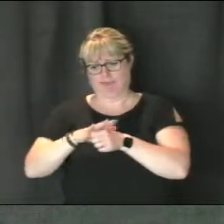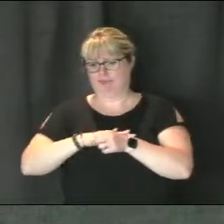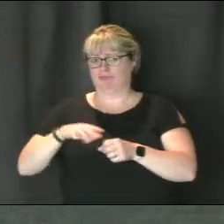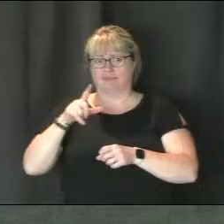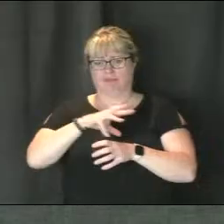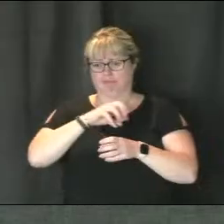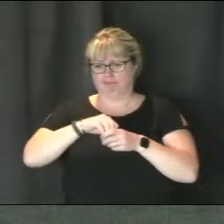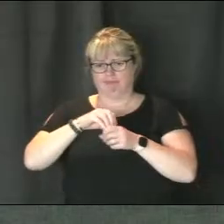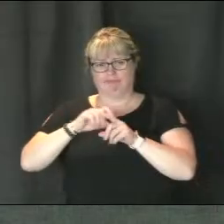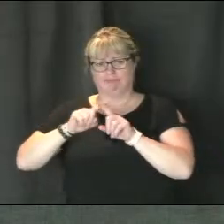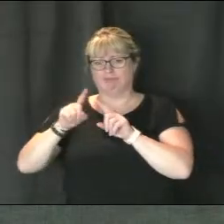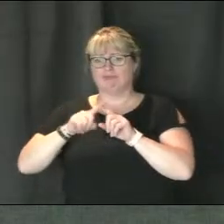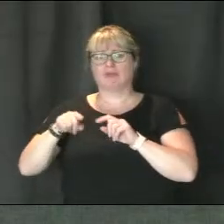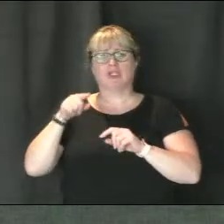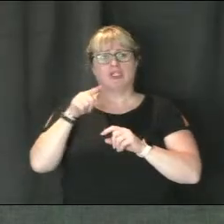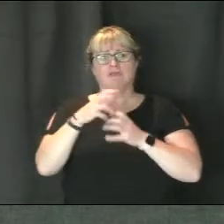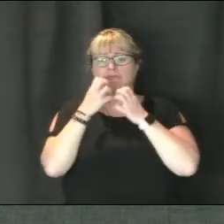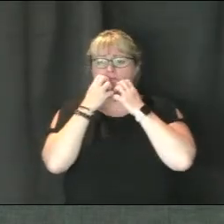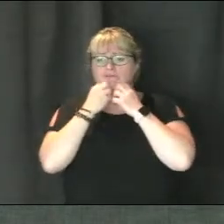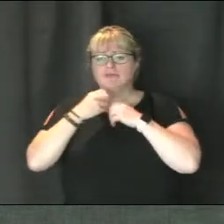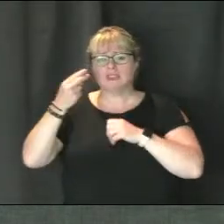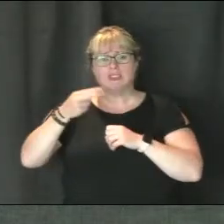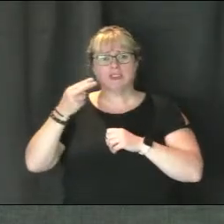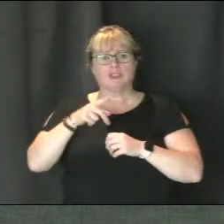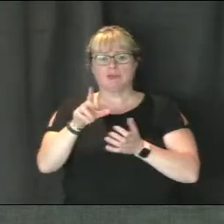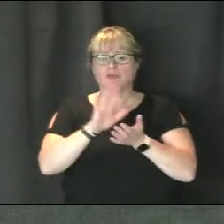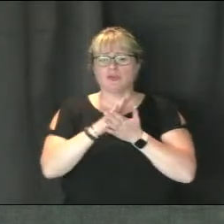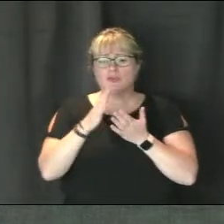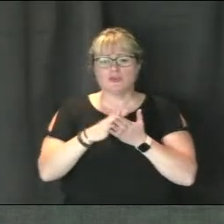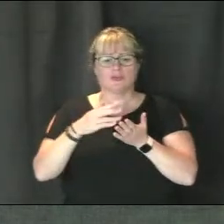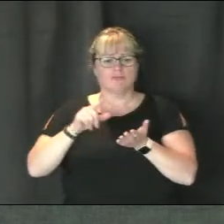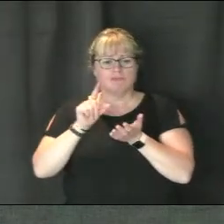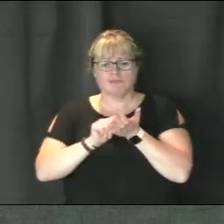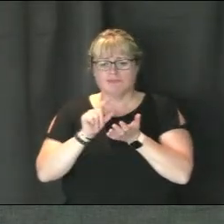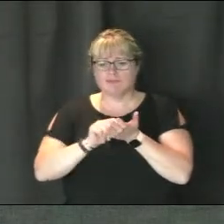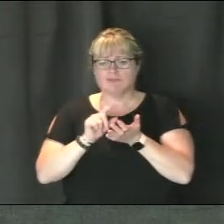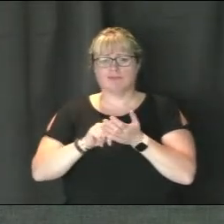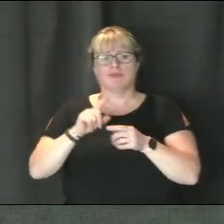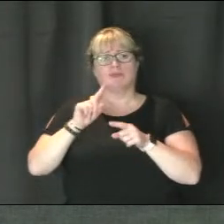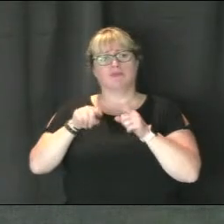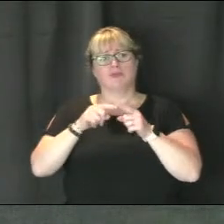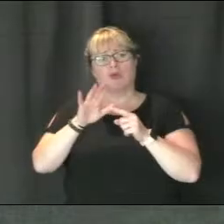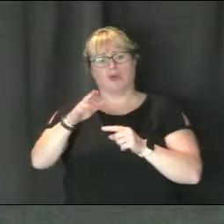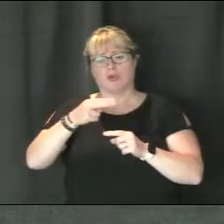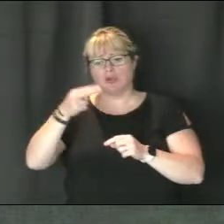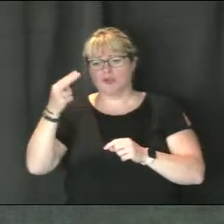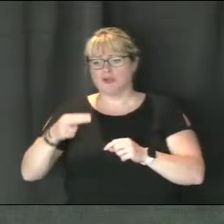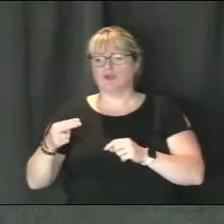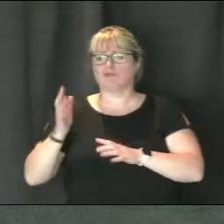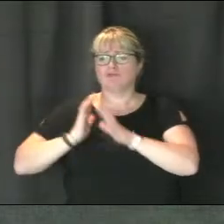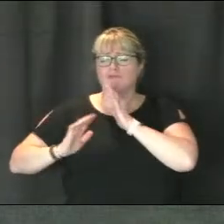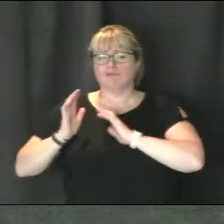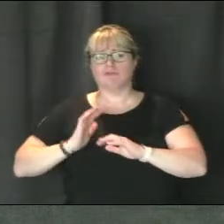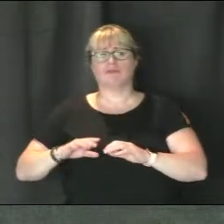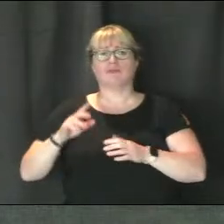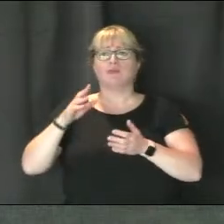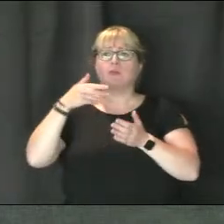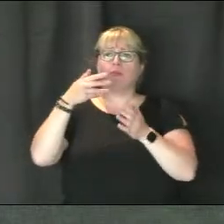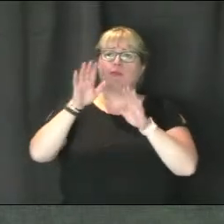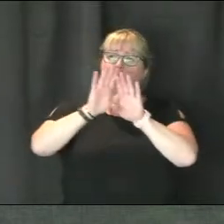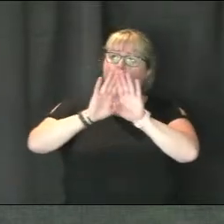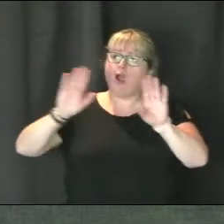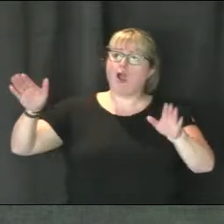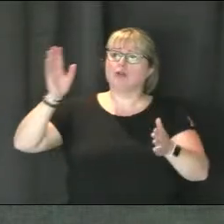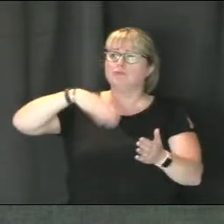for preserving history and has published books that share stories about her ancestors, has had murals painted, and has had storyboards